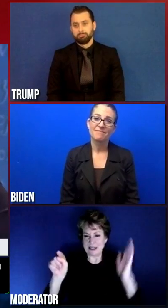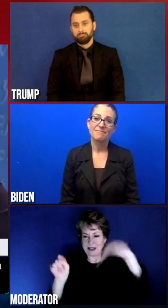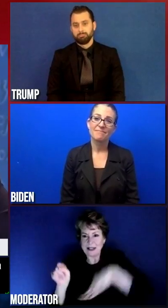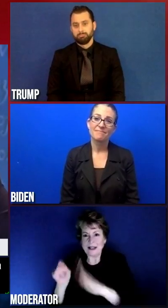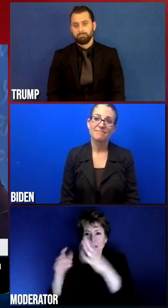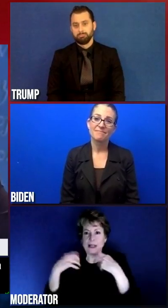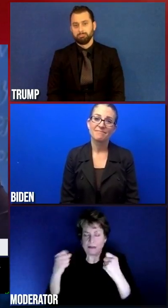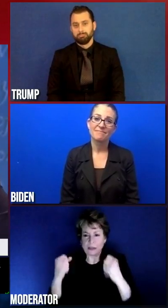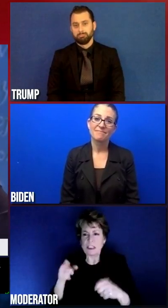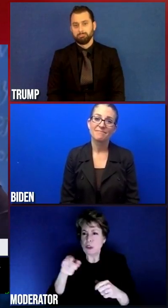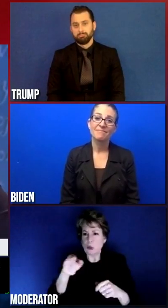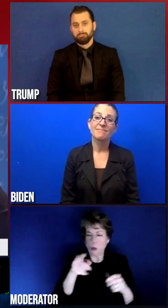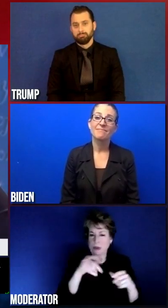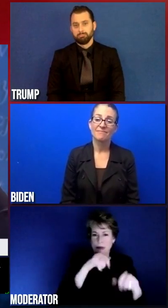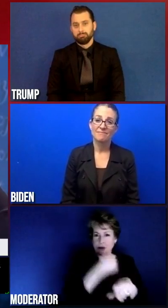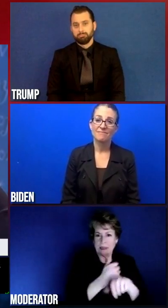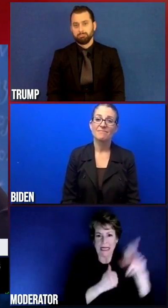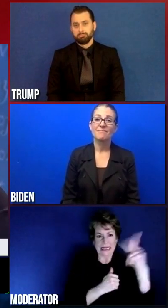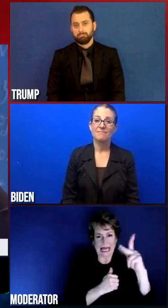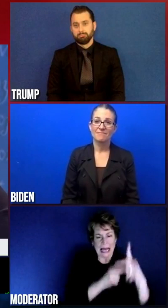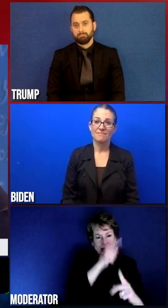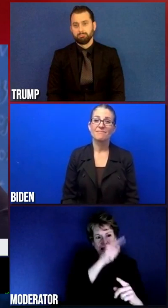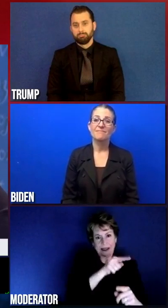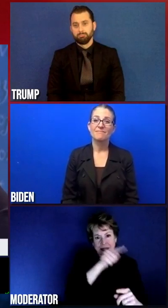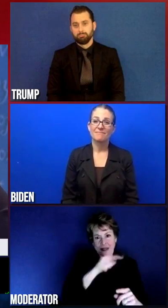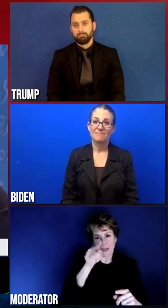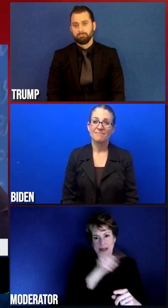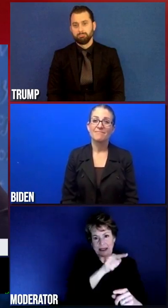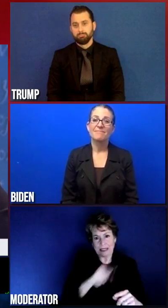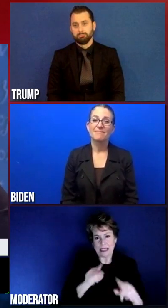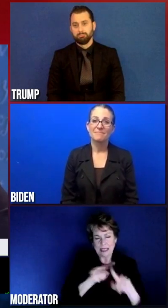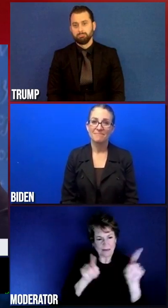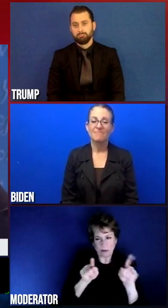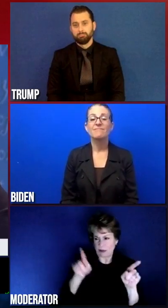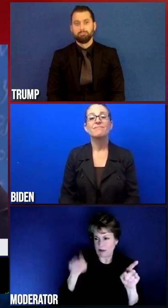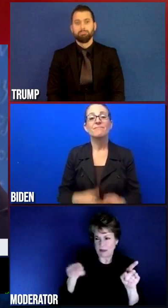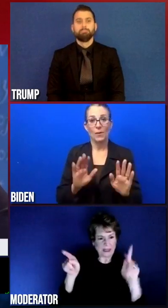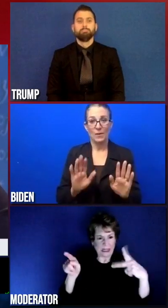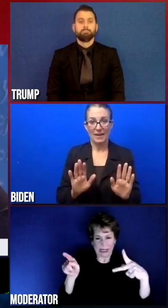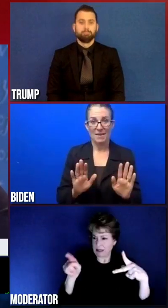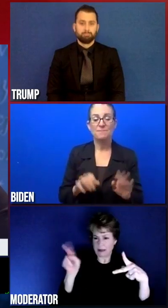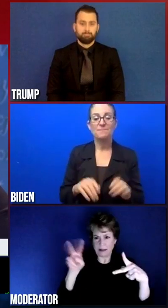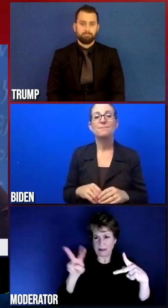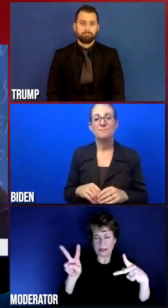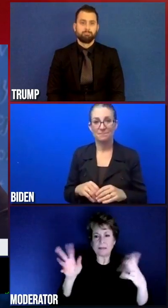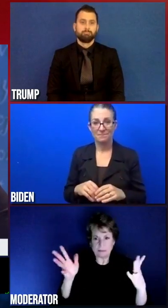is millionaires and billionaires like him in the middle of the COVID crisis have done very well.